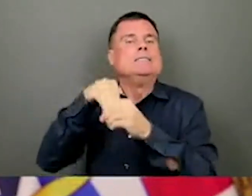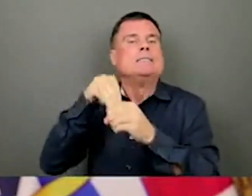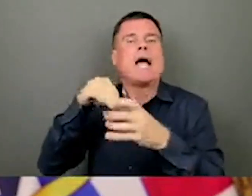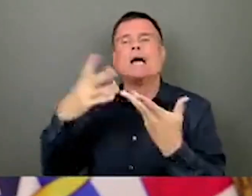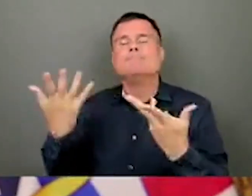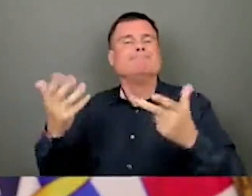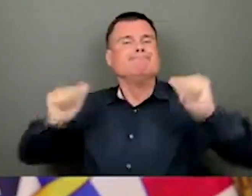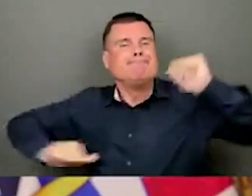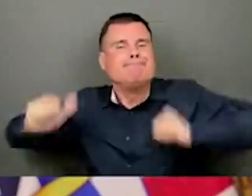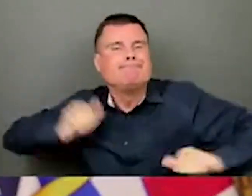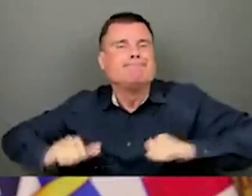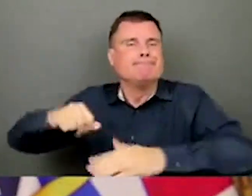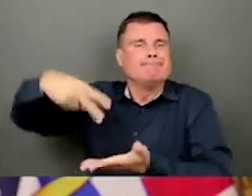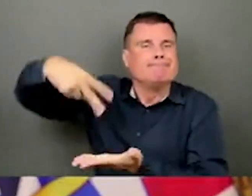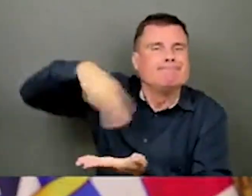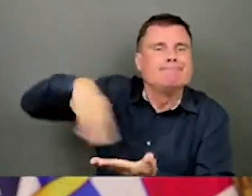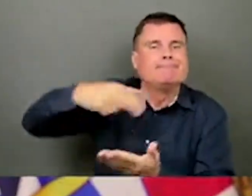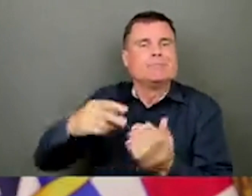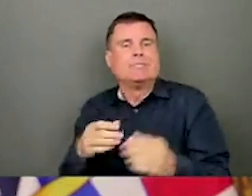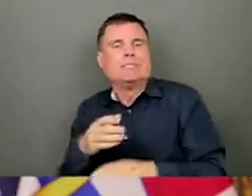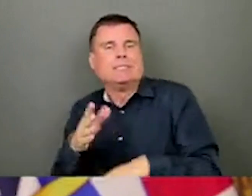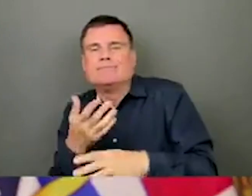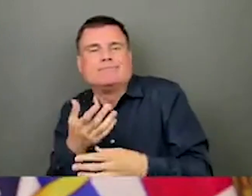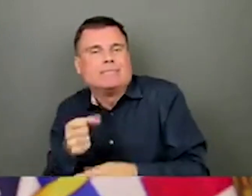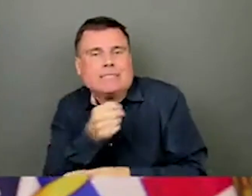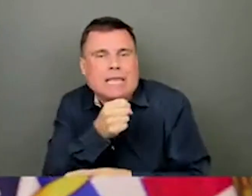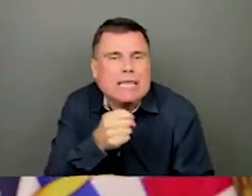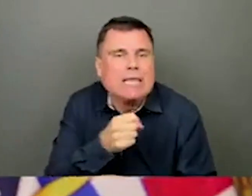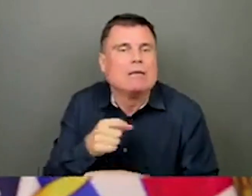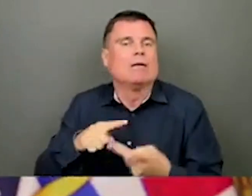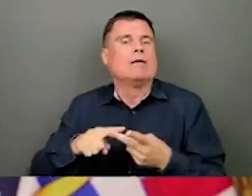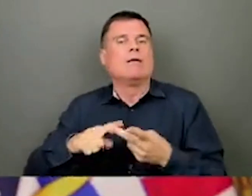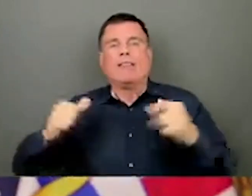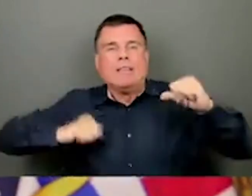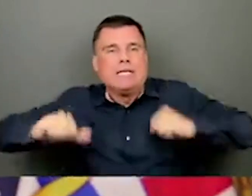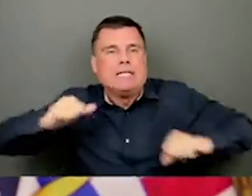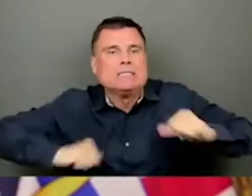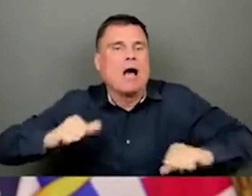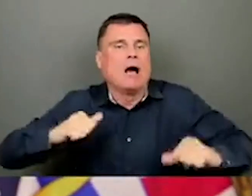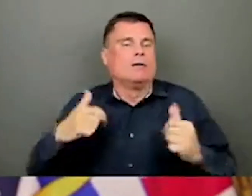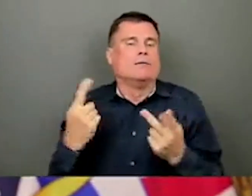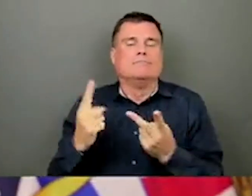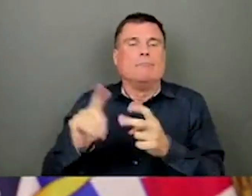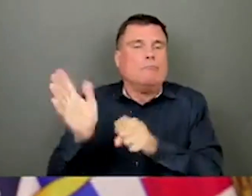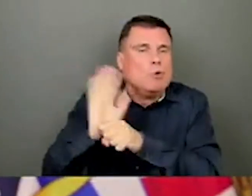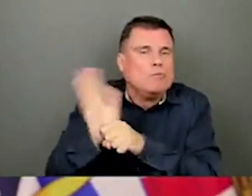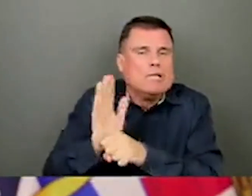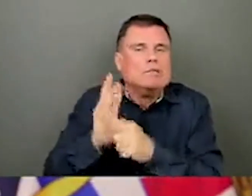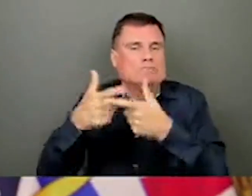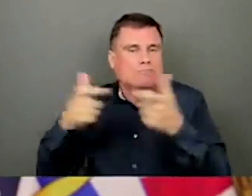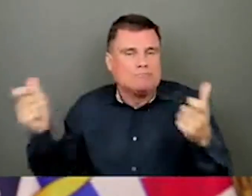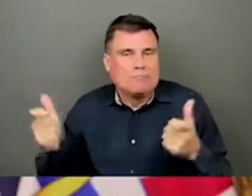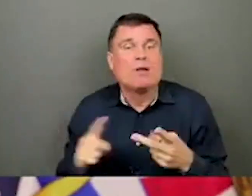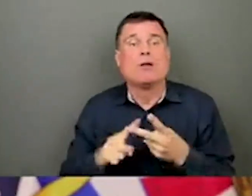indoor concerts, theater, dance, and symphony events, indoor and patio dining in restaurants, nightclubs and